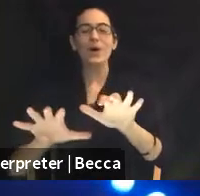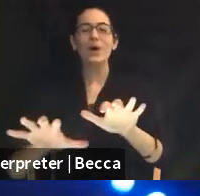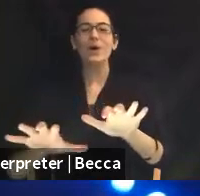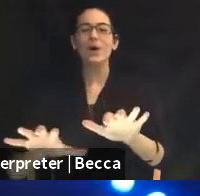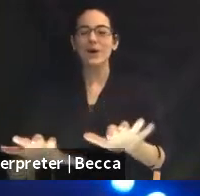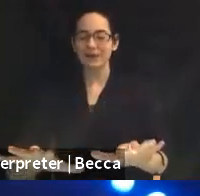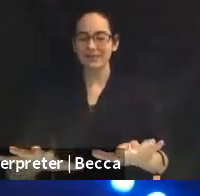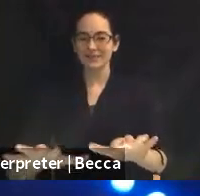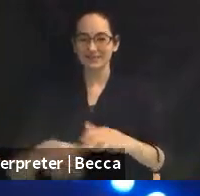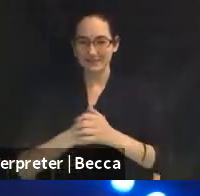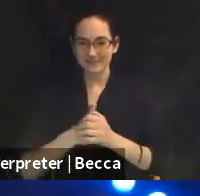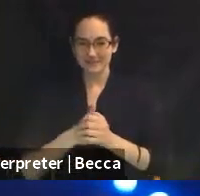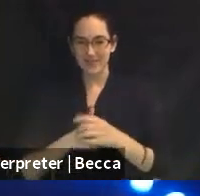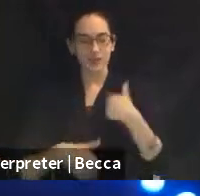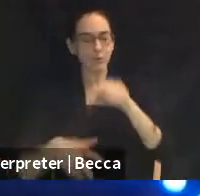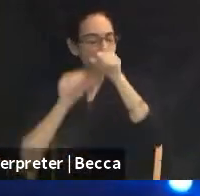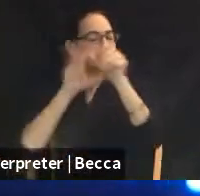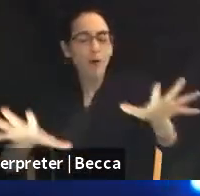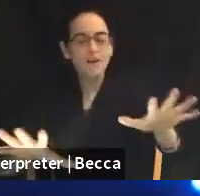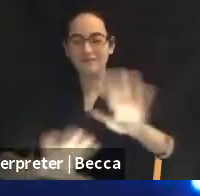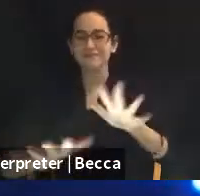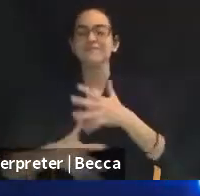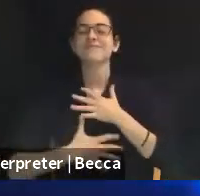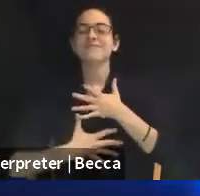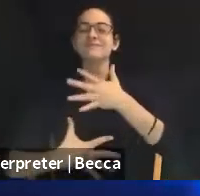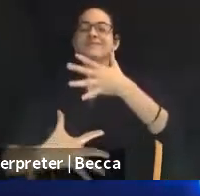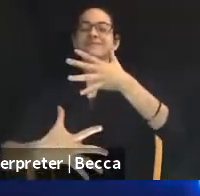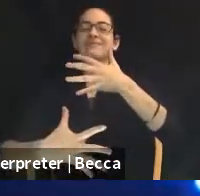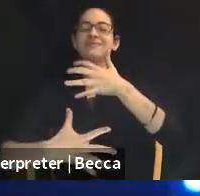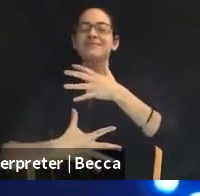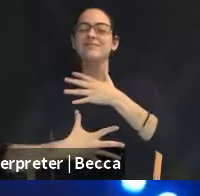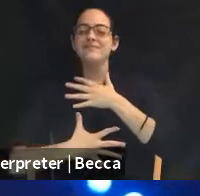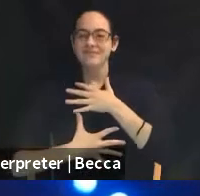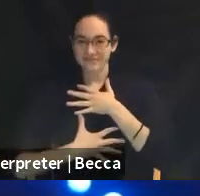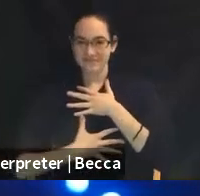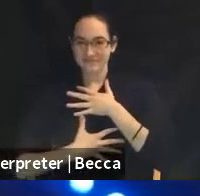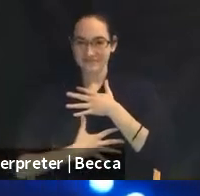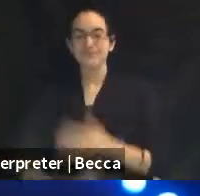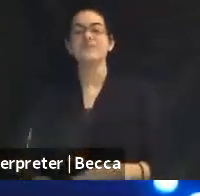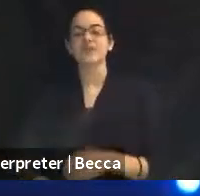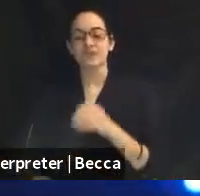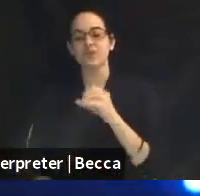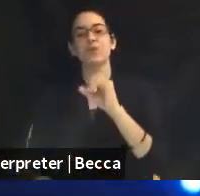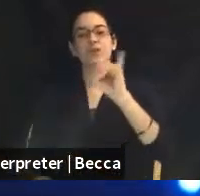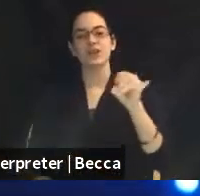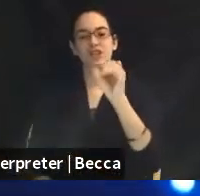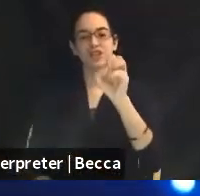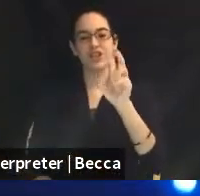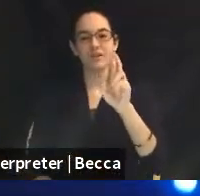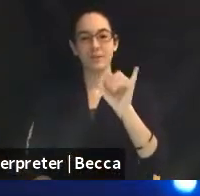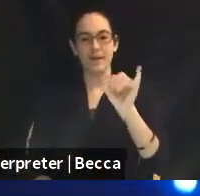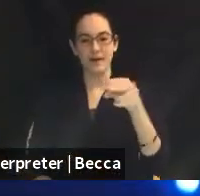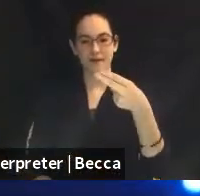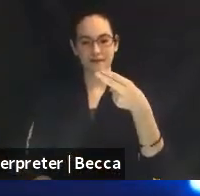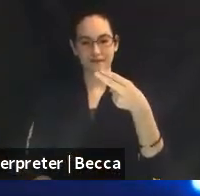let it out. We've learned that. Don't just blow everywhere, you know. Jeremiah 17. We're going to go to scripture, and we're going to talk to